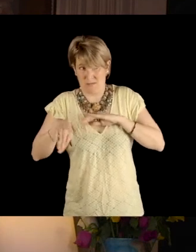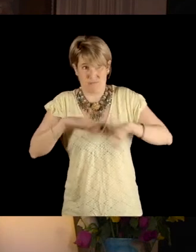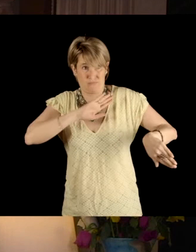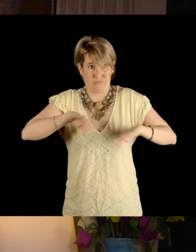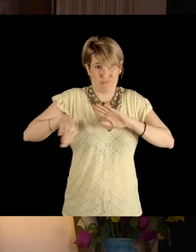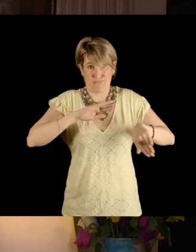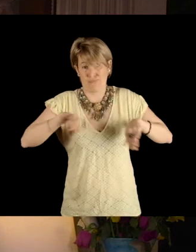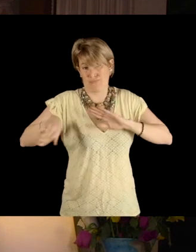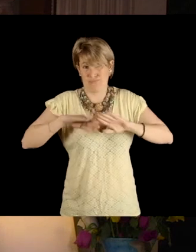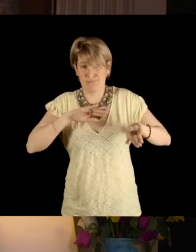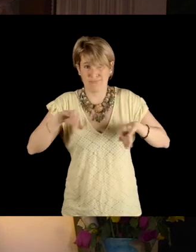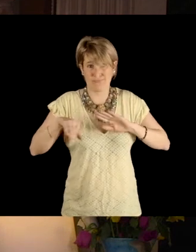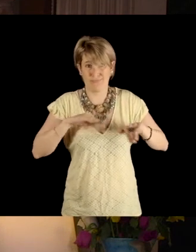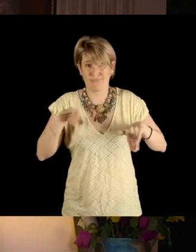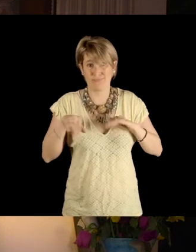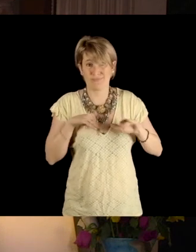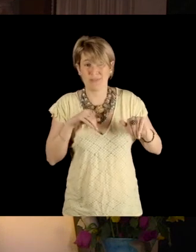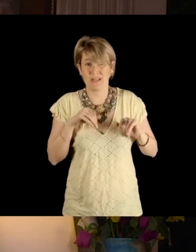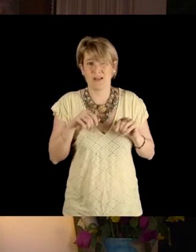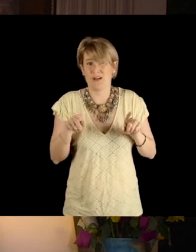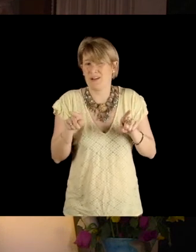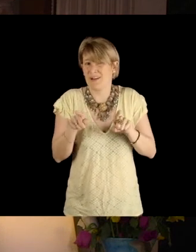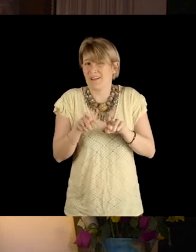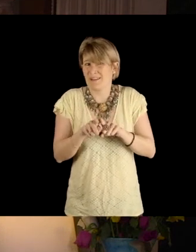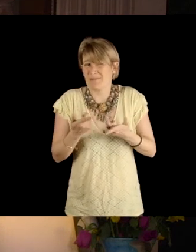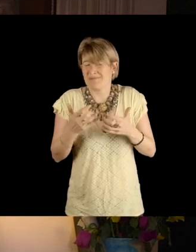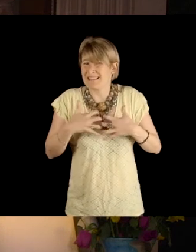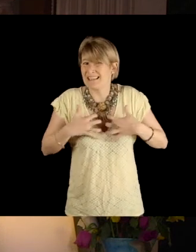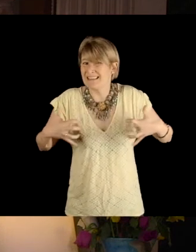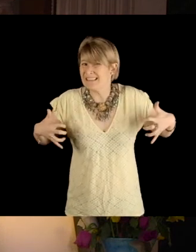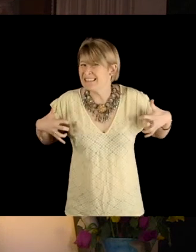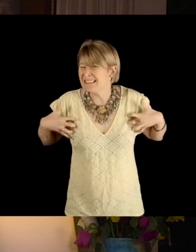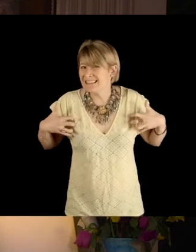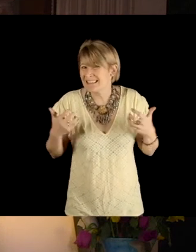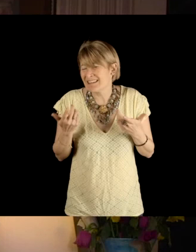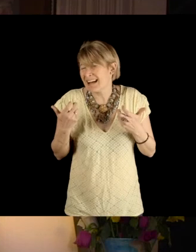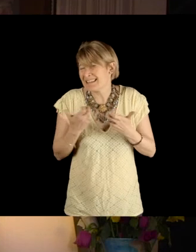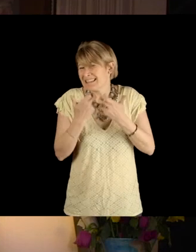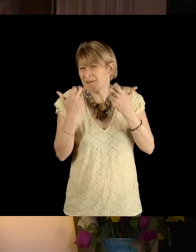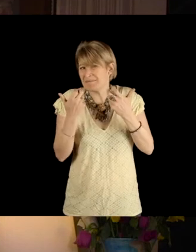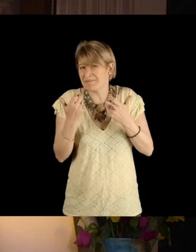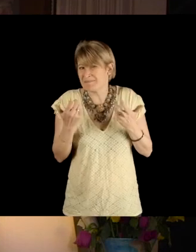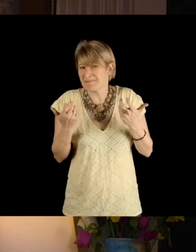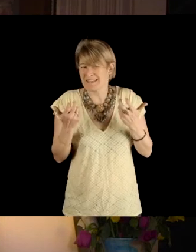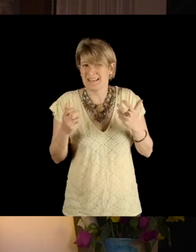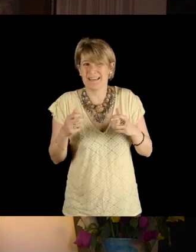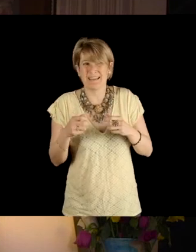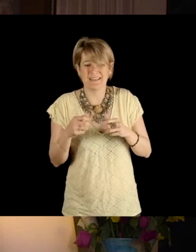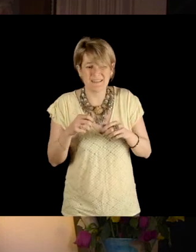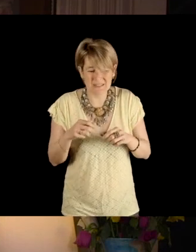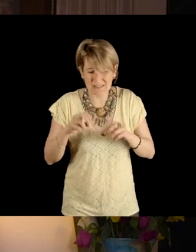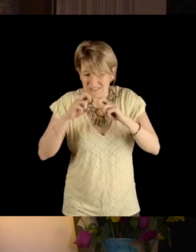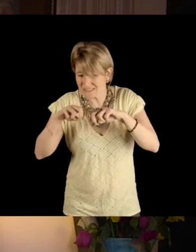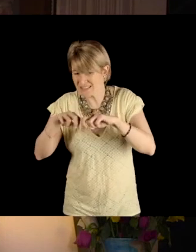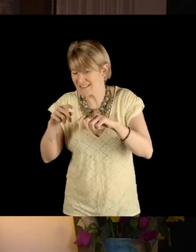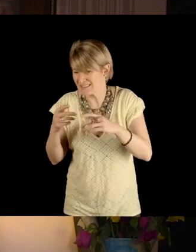room, we don't specifically say, oh, I am going to remove this dirt or this piece of paper or this colorful paper.